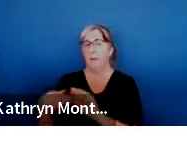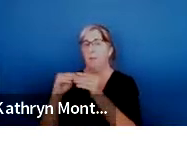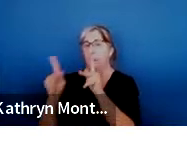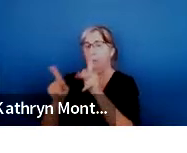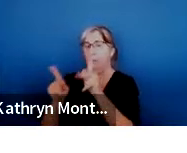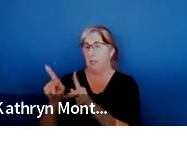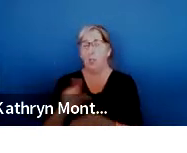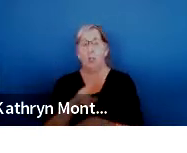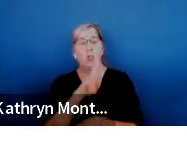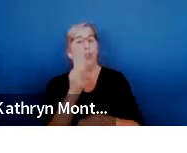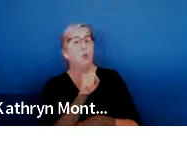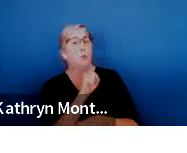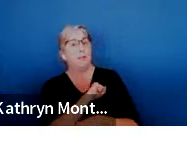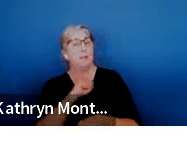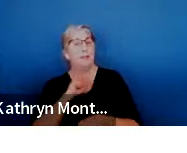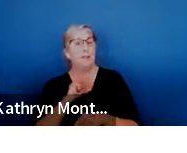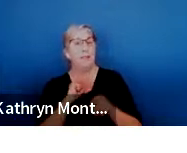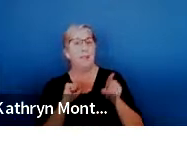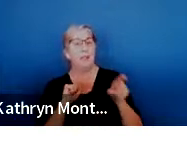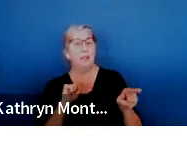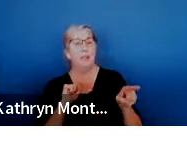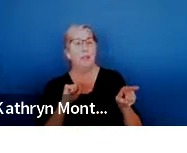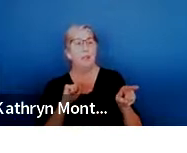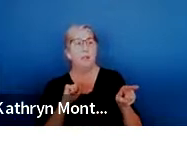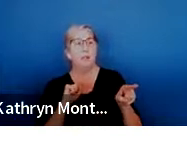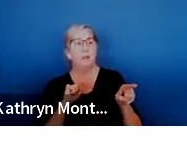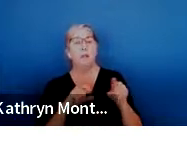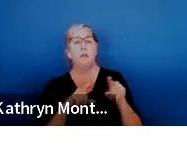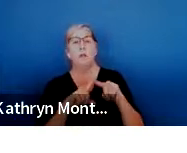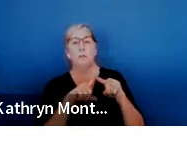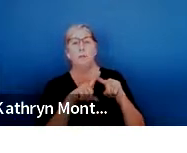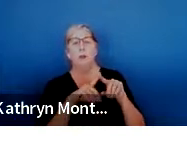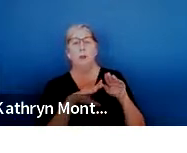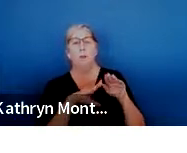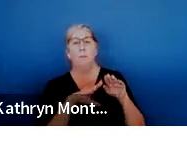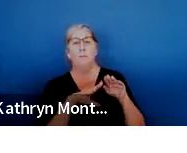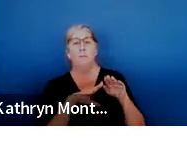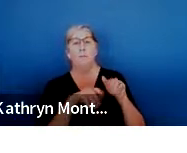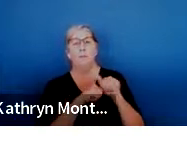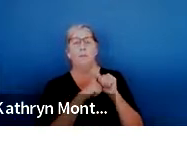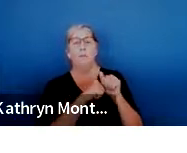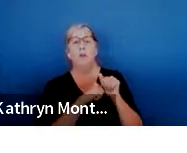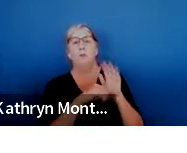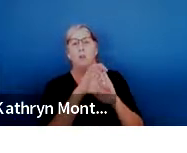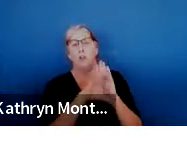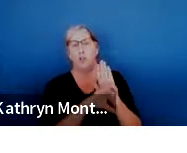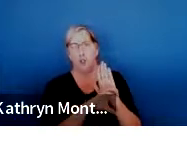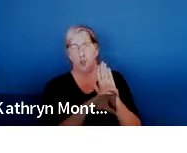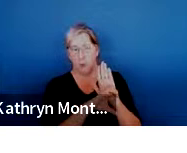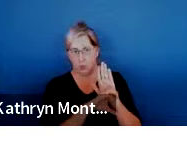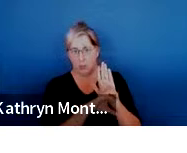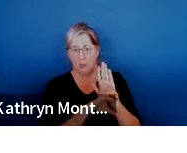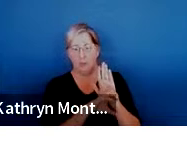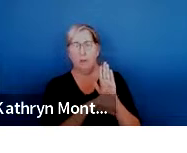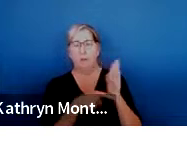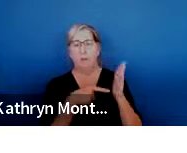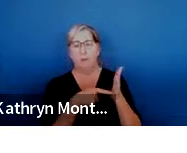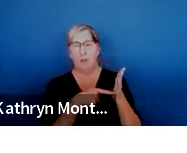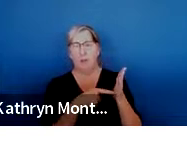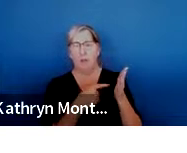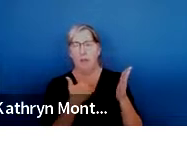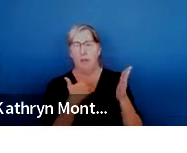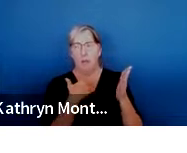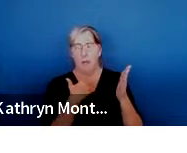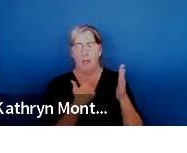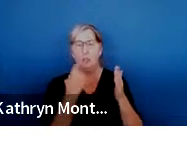U.S. Senate is based on our founding fathers, the Constitution having 2